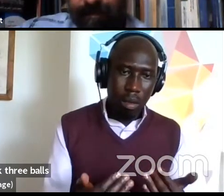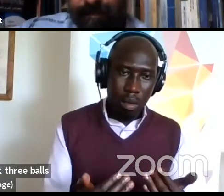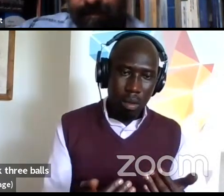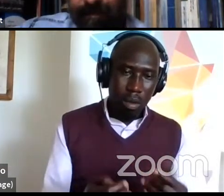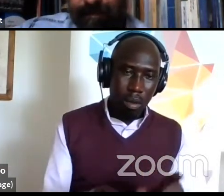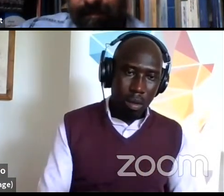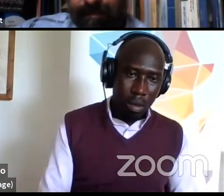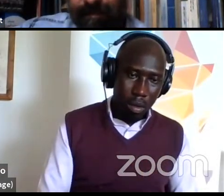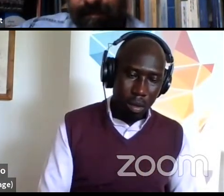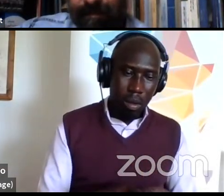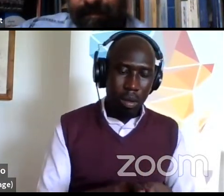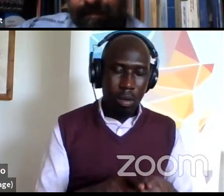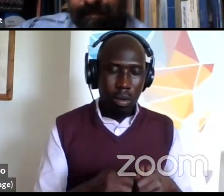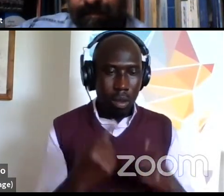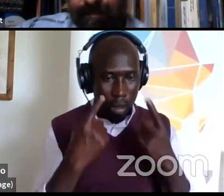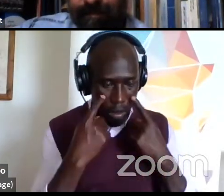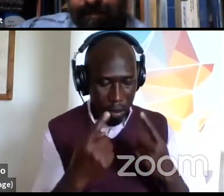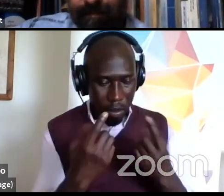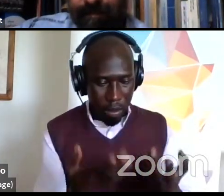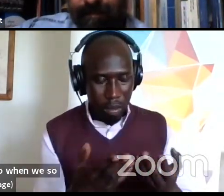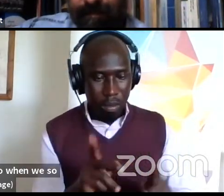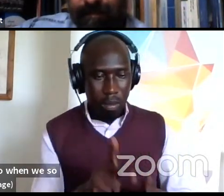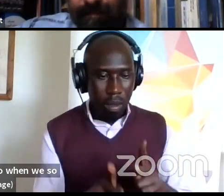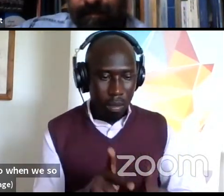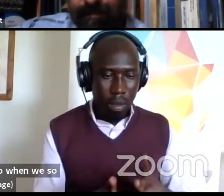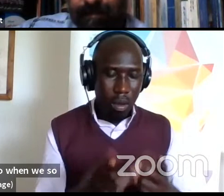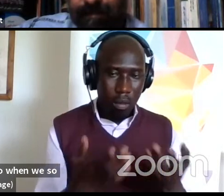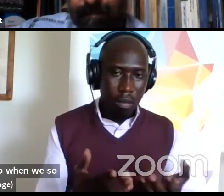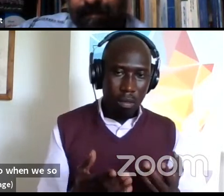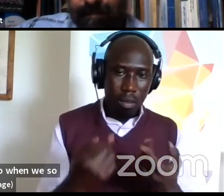Also in Morocco, when we saw the people from the diaspora and